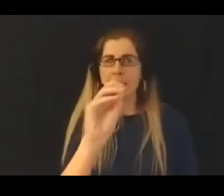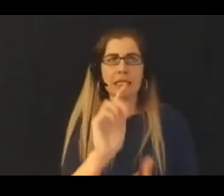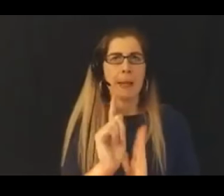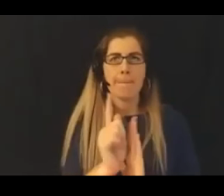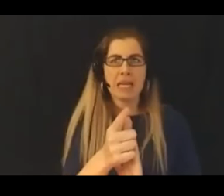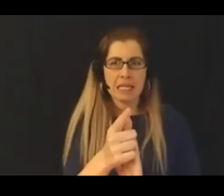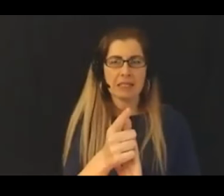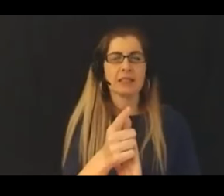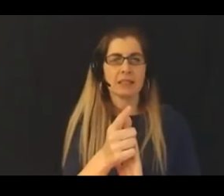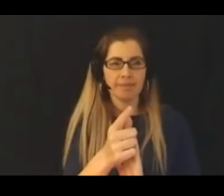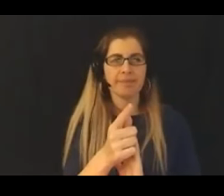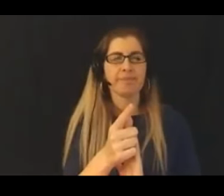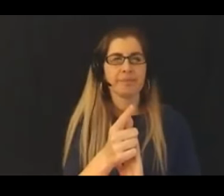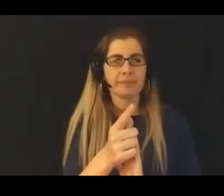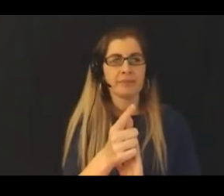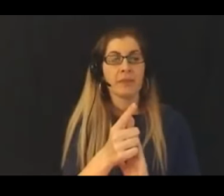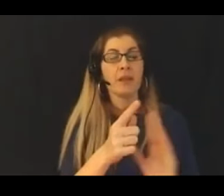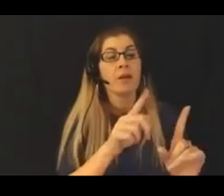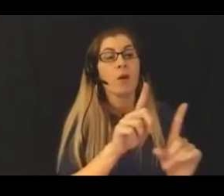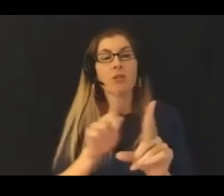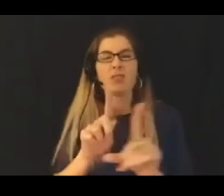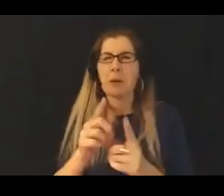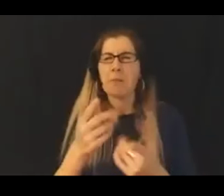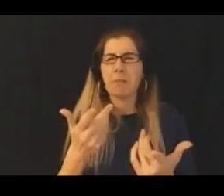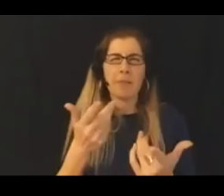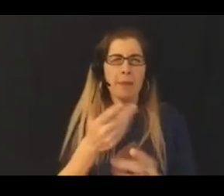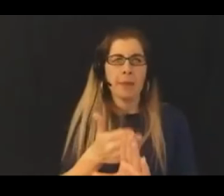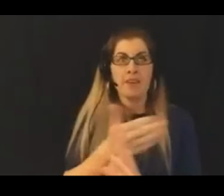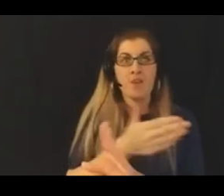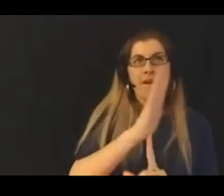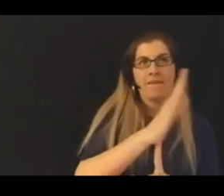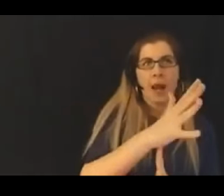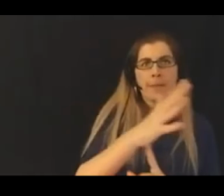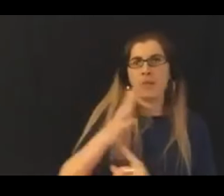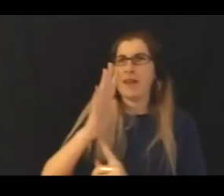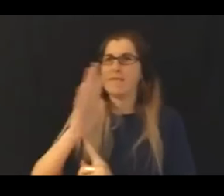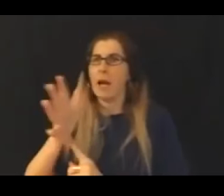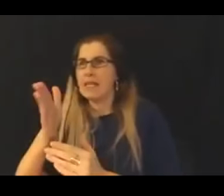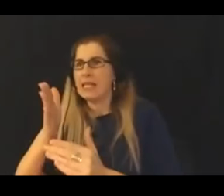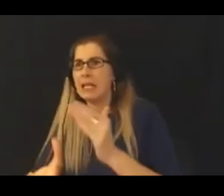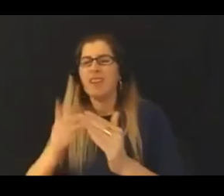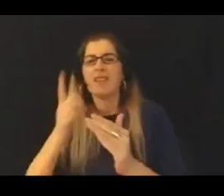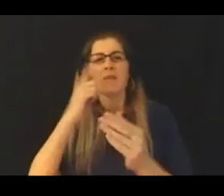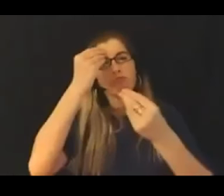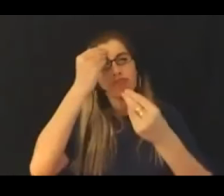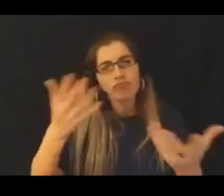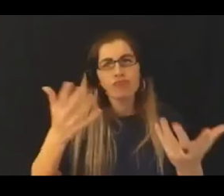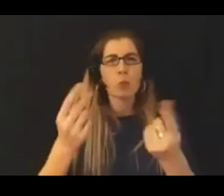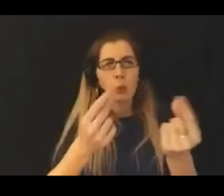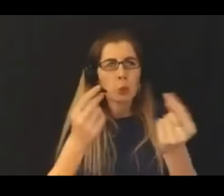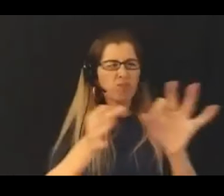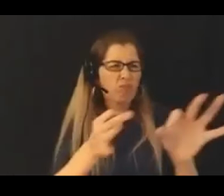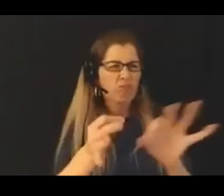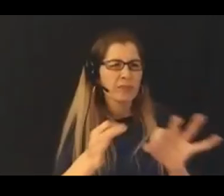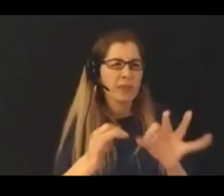in duration. And of course, we would take about 5 minutes at the beginning and 5 minutes at the end for housekeeping and wrap up. So it ended up being